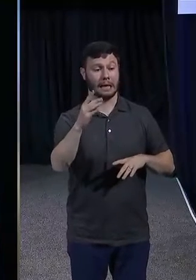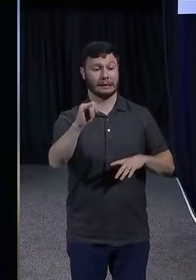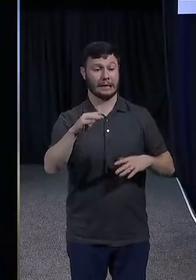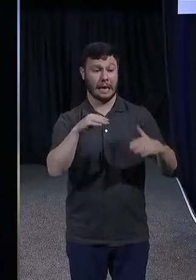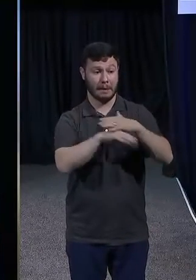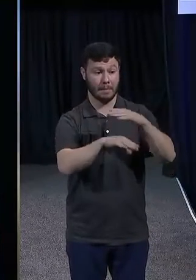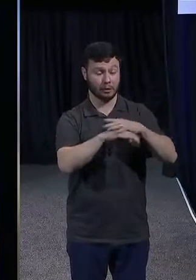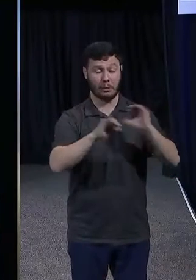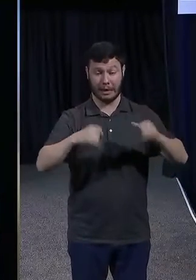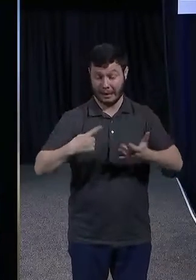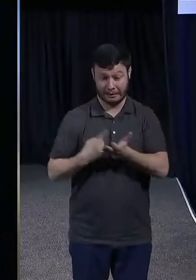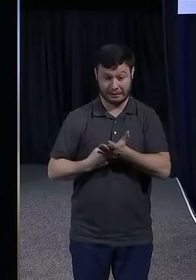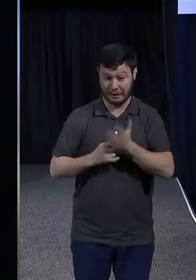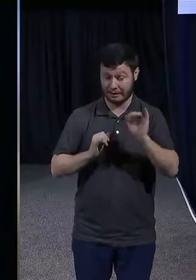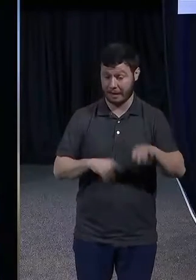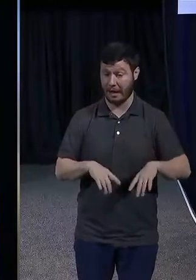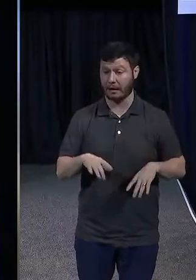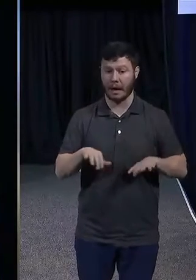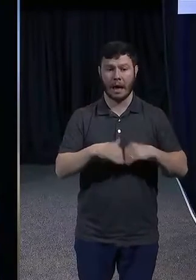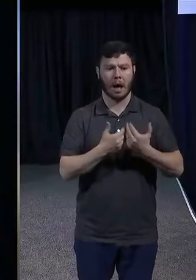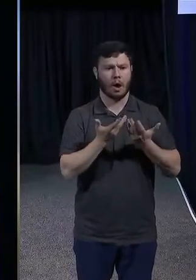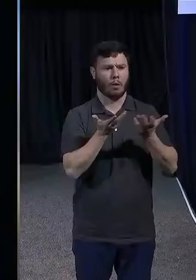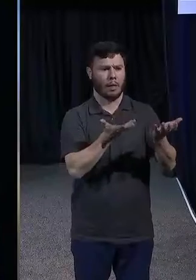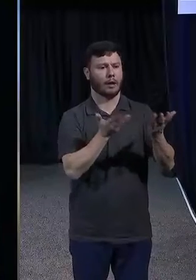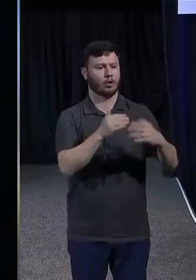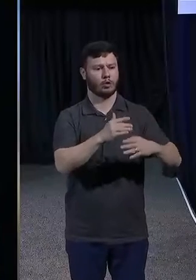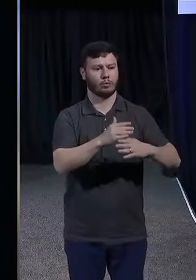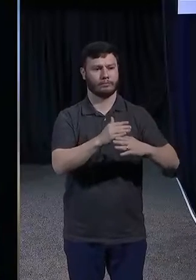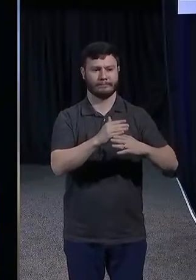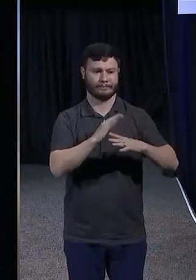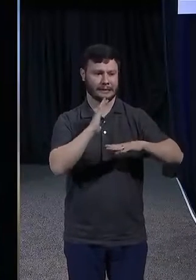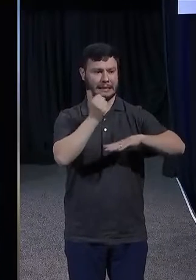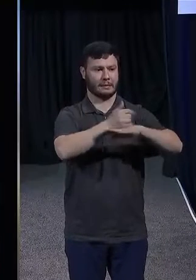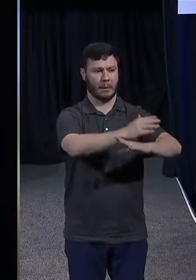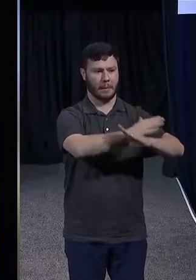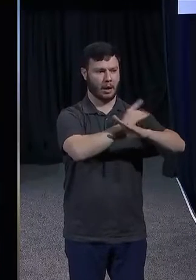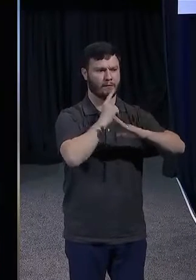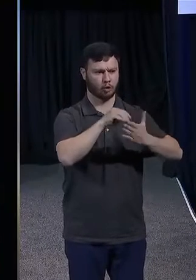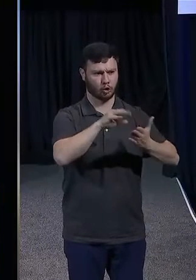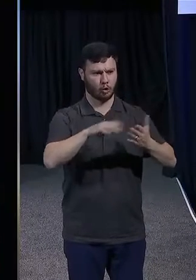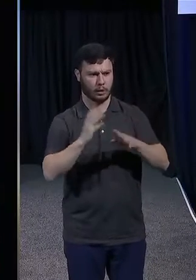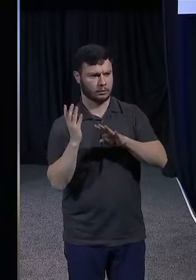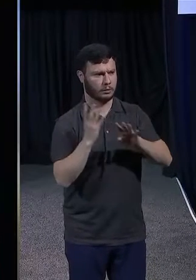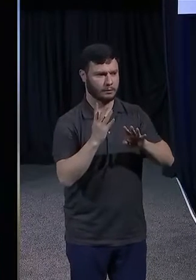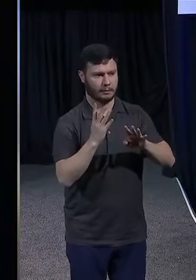that, and how that creates a barrier for students. So I think